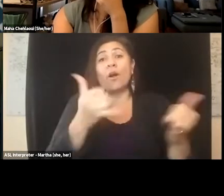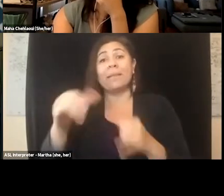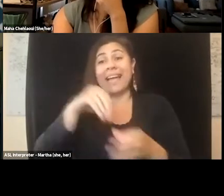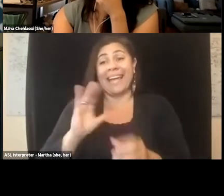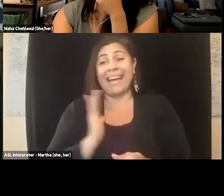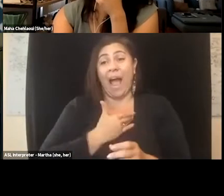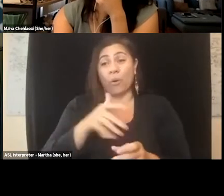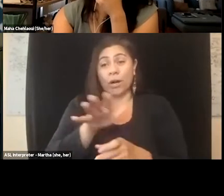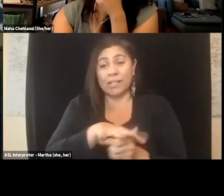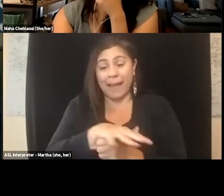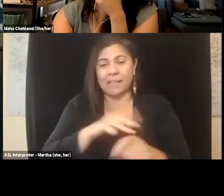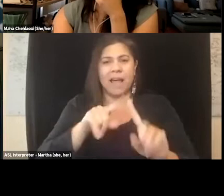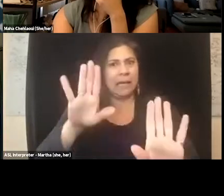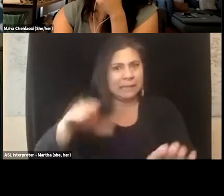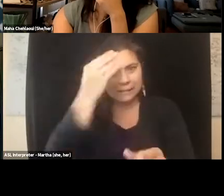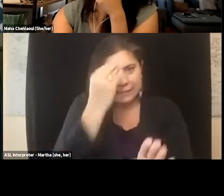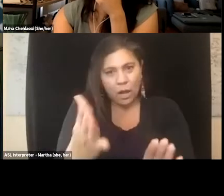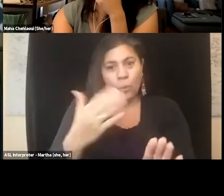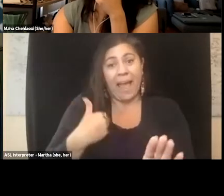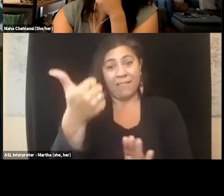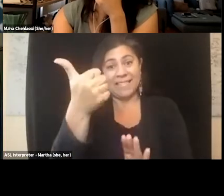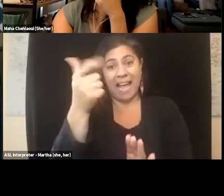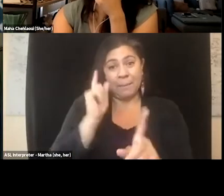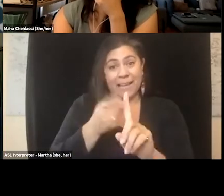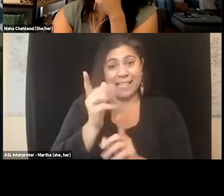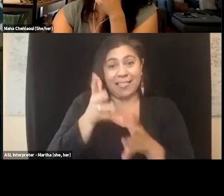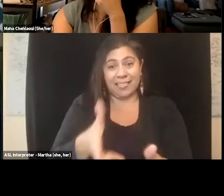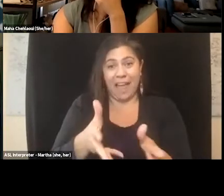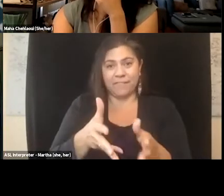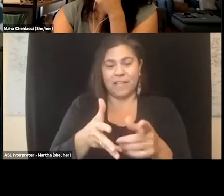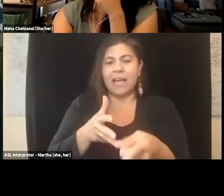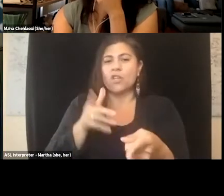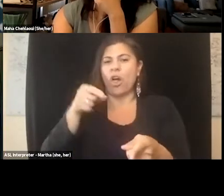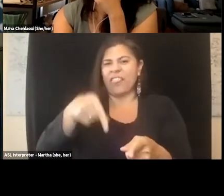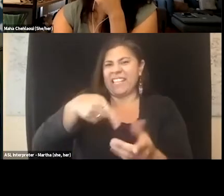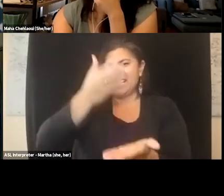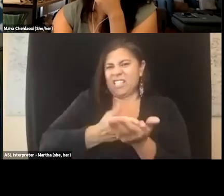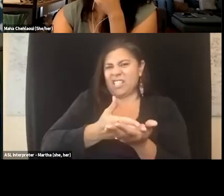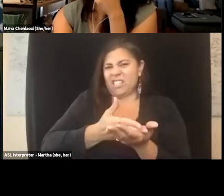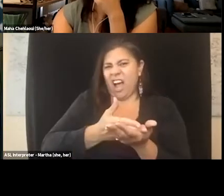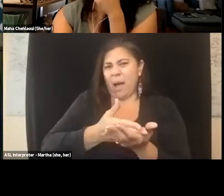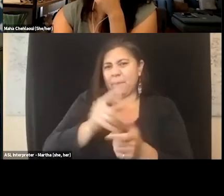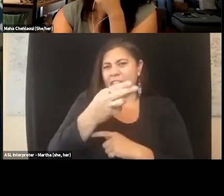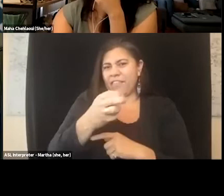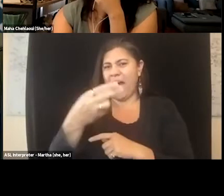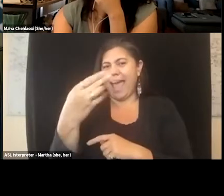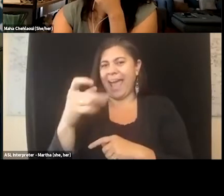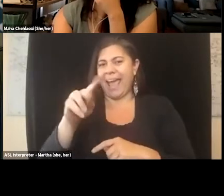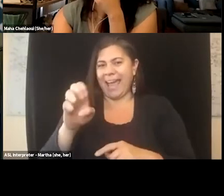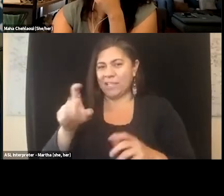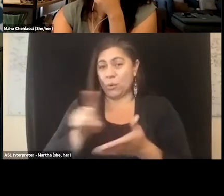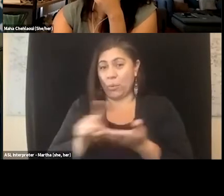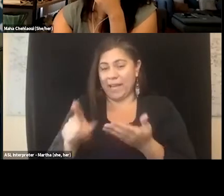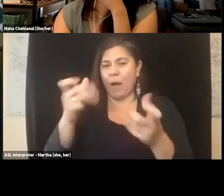minutes left. So I wanted to, because this is Stop Hate Week, which kind of what Yasmine said kind of leads us into this. I want to talk about the fact that,